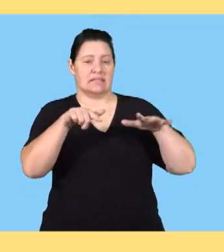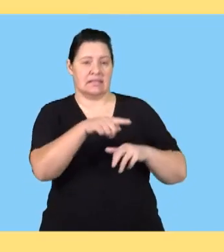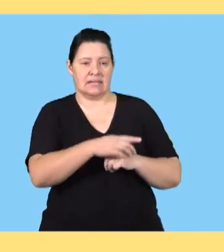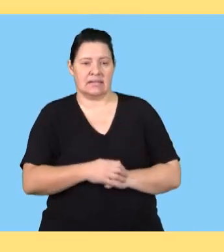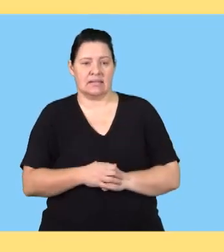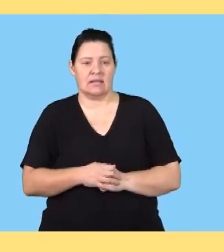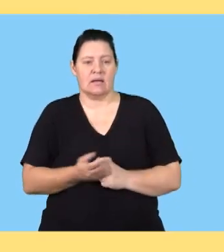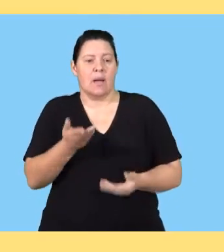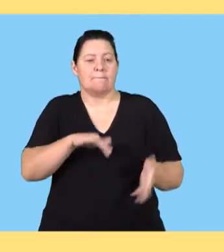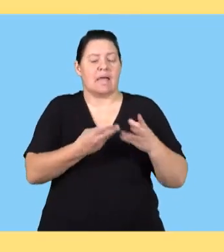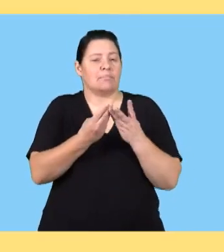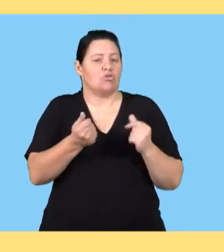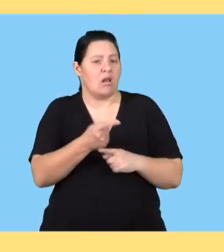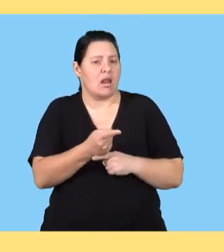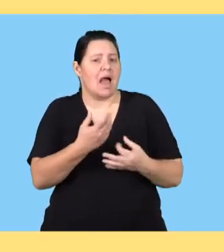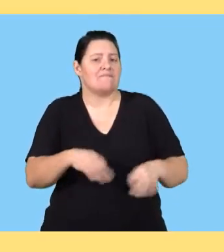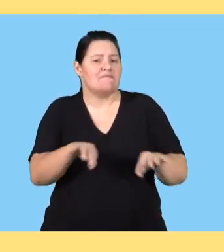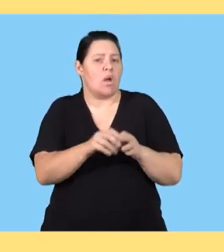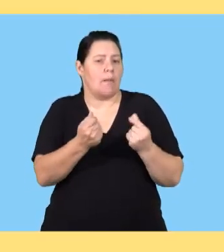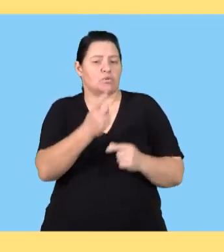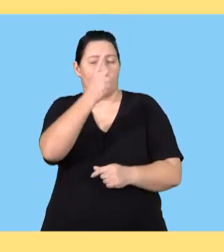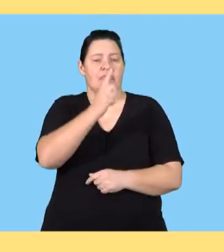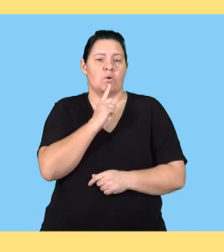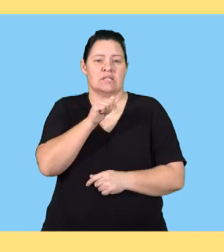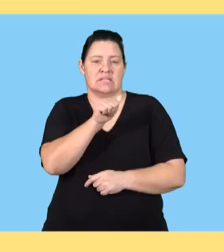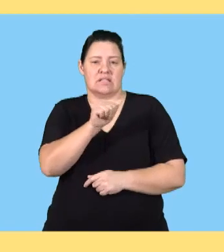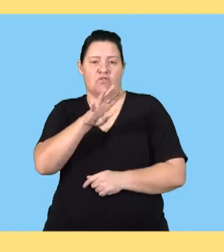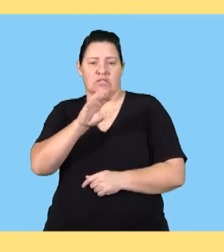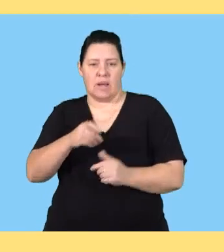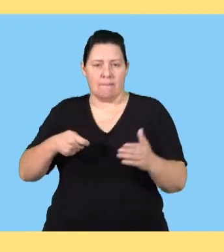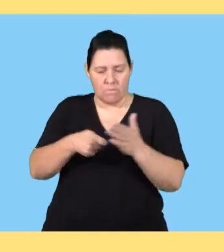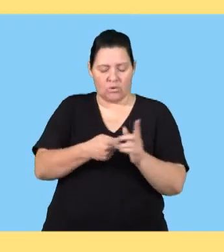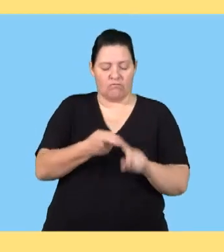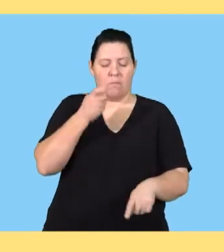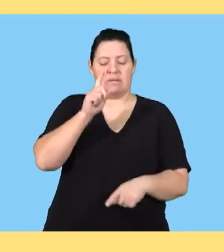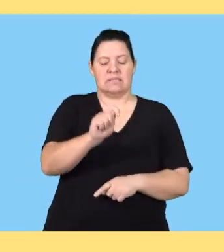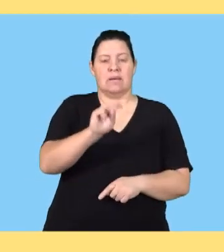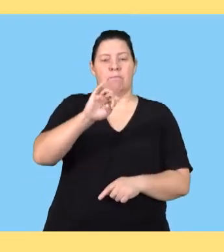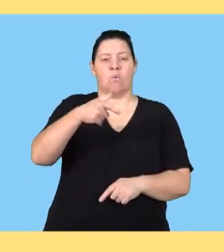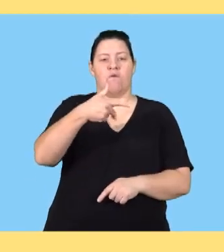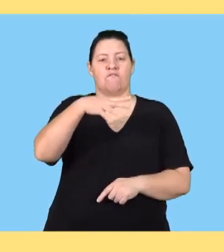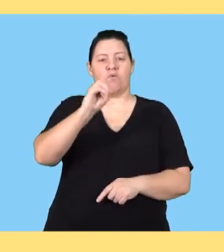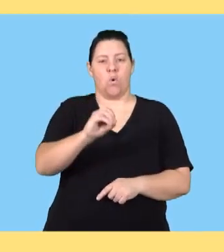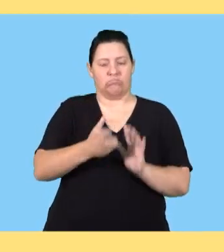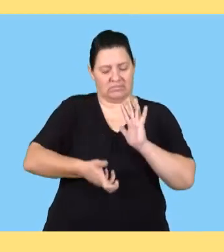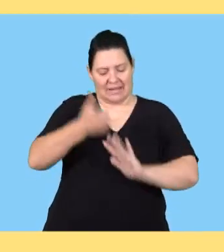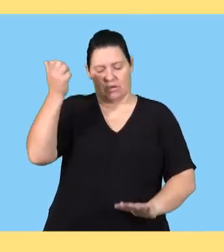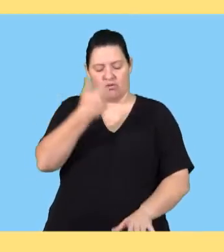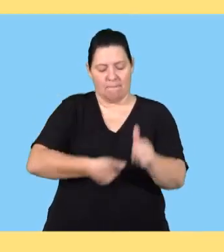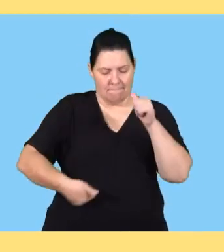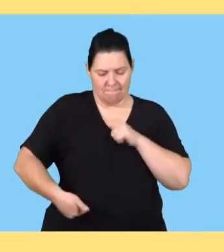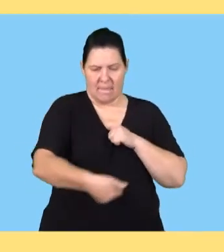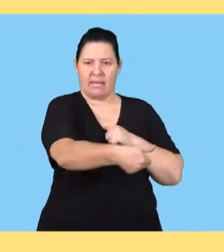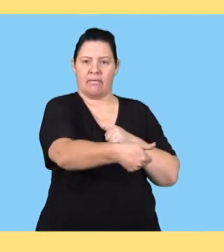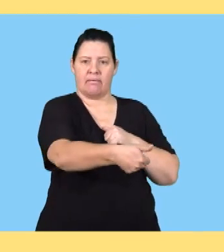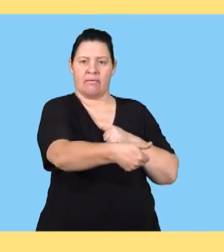17th. Packing materials to the value of 1,640, bought from Timpofu, was damaged. It was returned with a